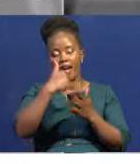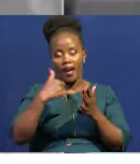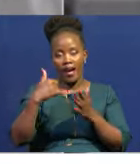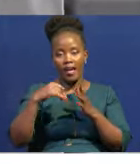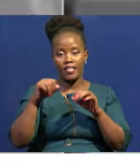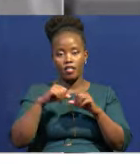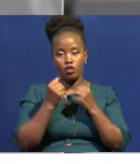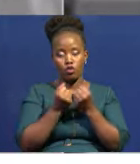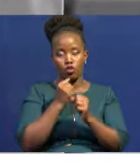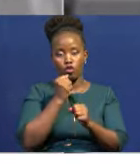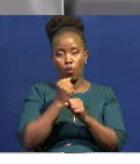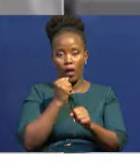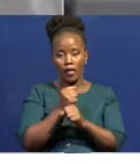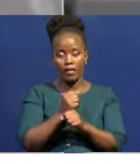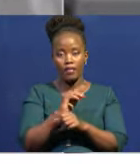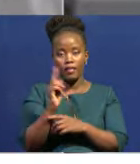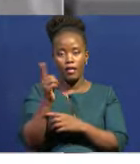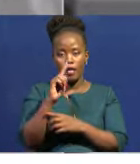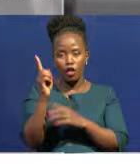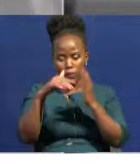the University of Nairobi in